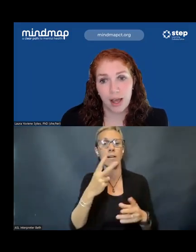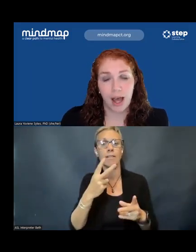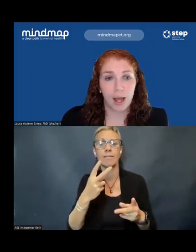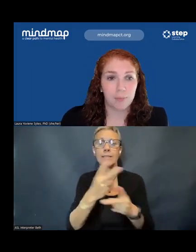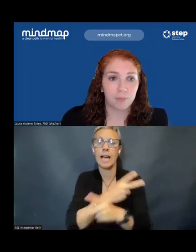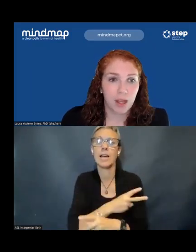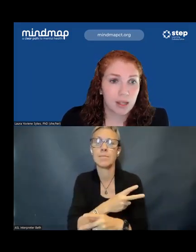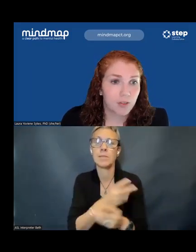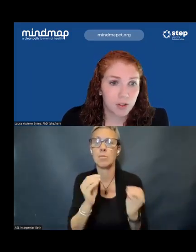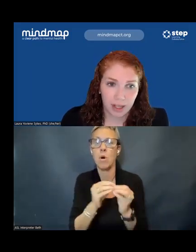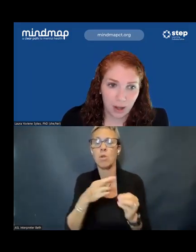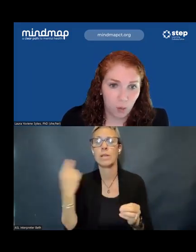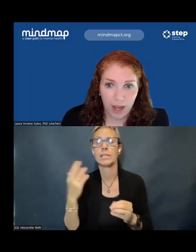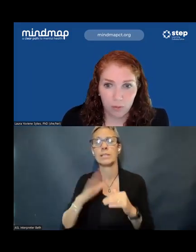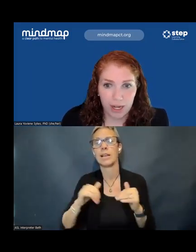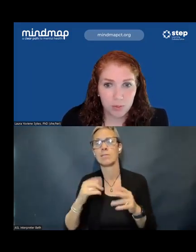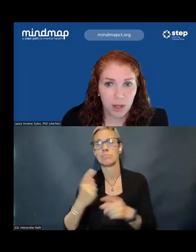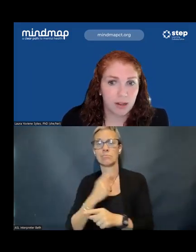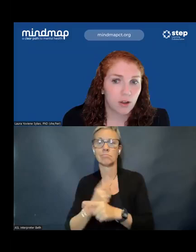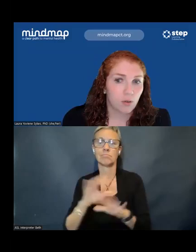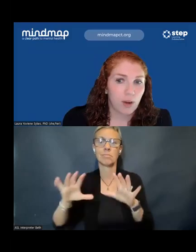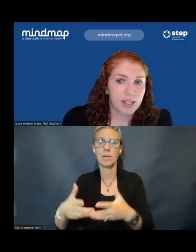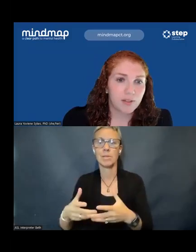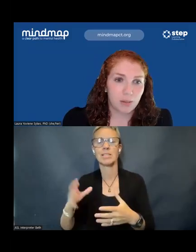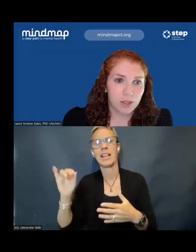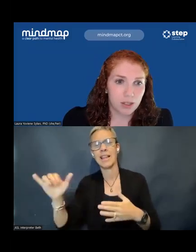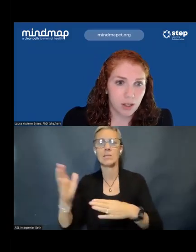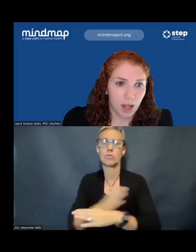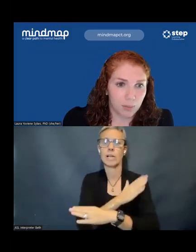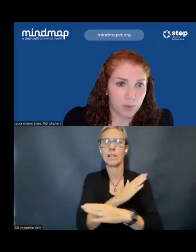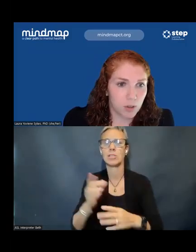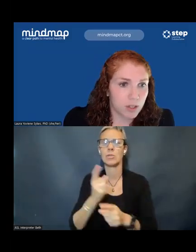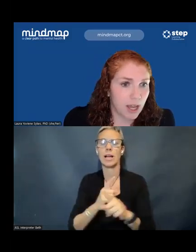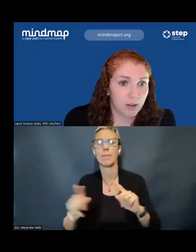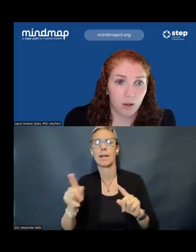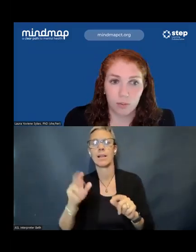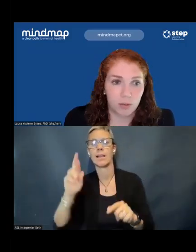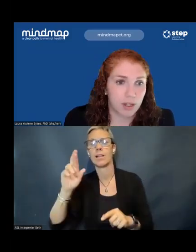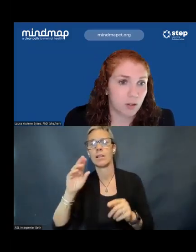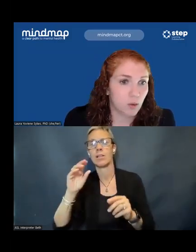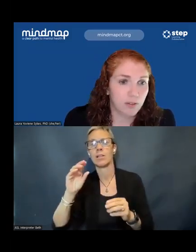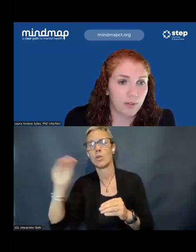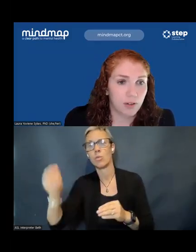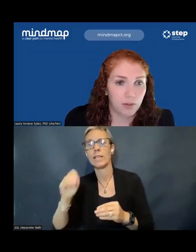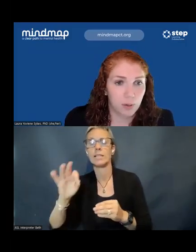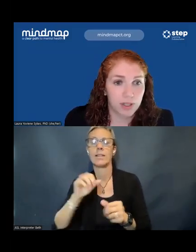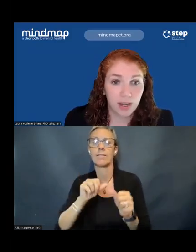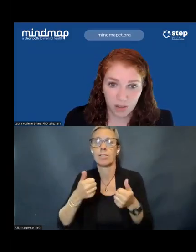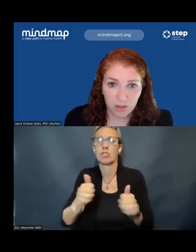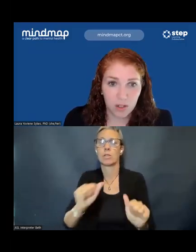population. There's, again, a wide range, but rates of attempted suicide go between 25